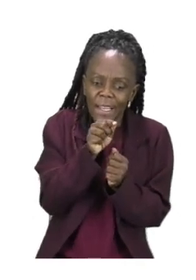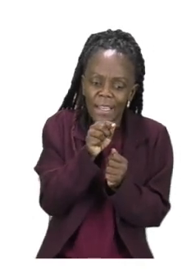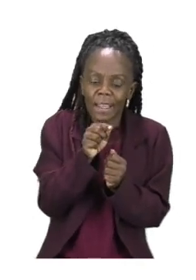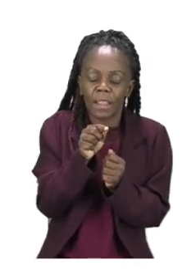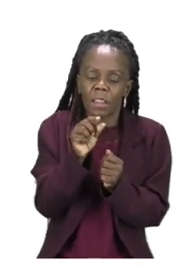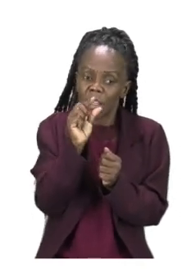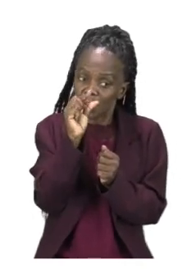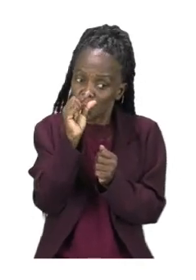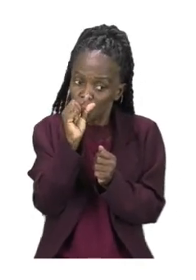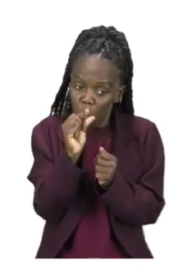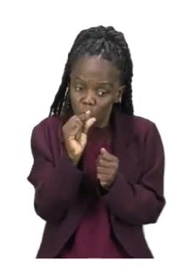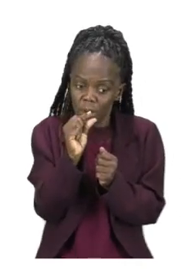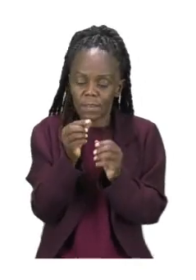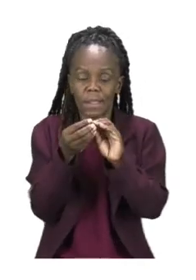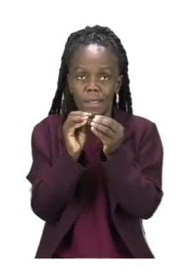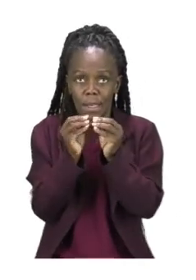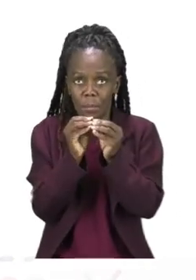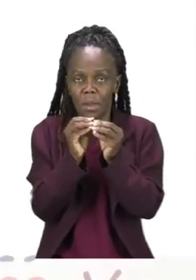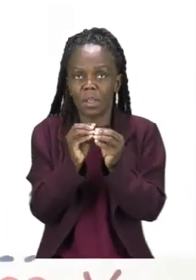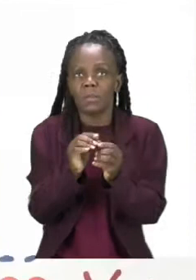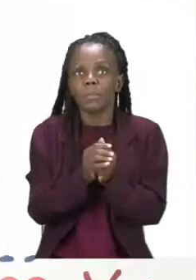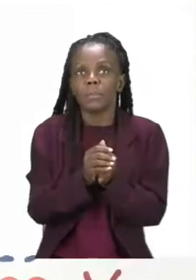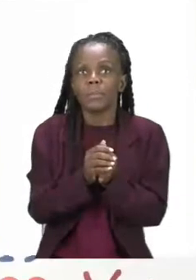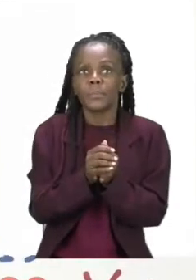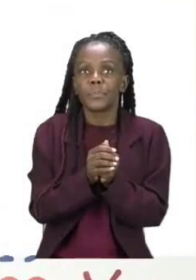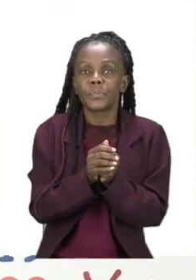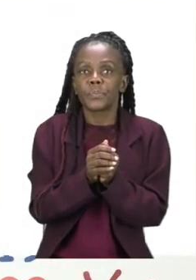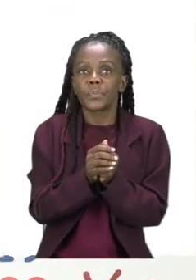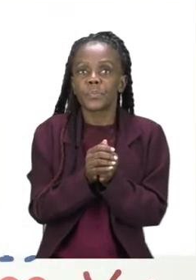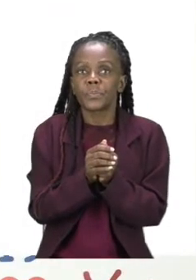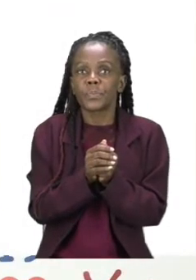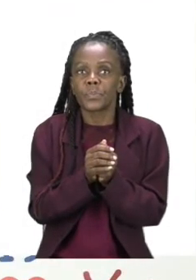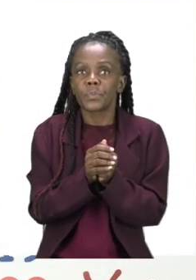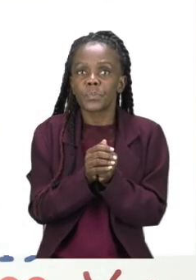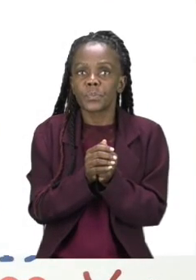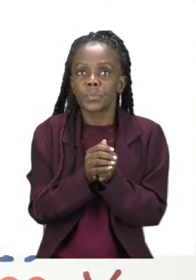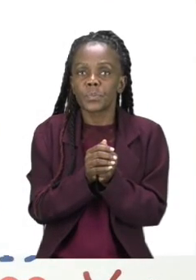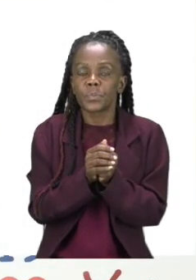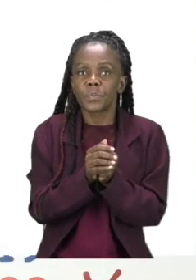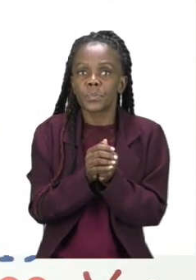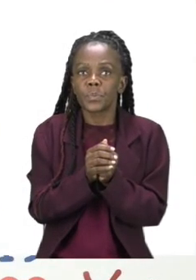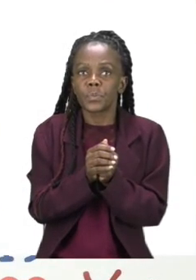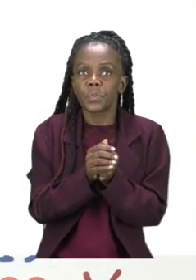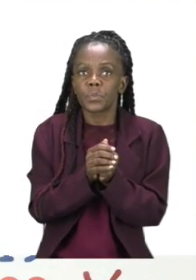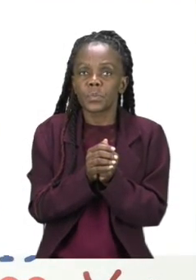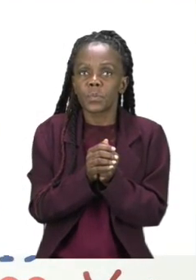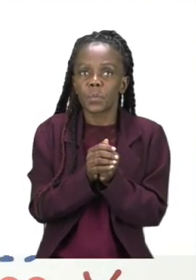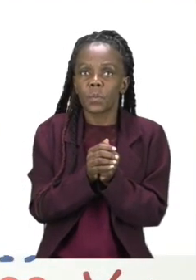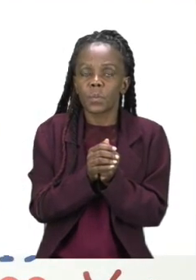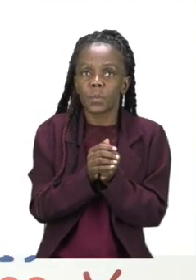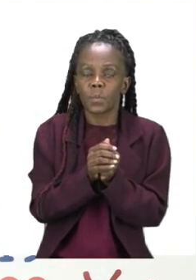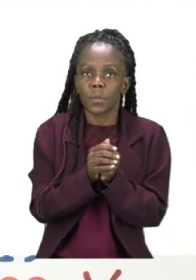the one that I have done in the middle. Now the middle one says two numbers. There's a top